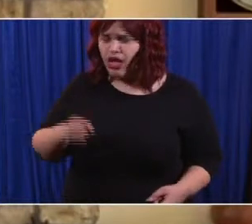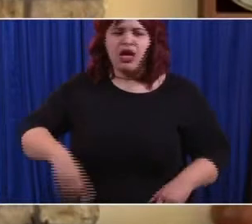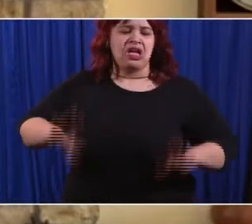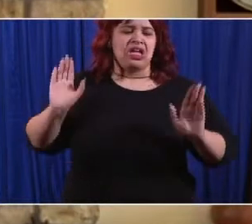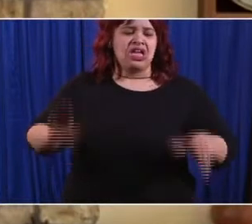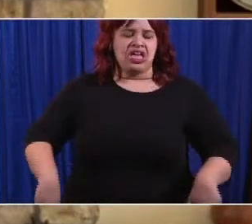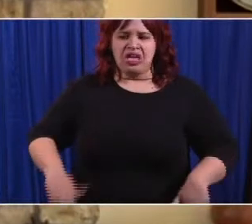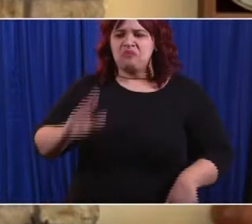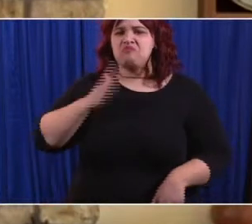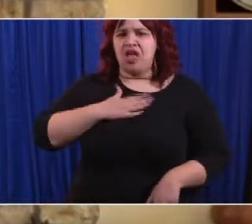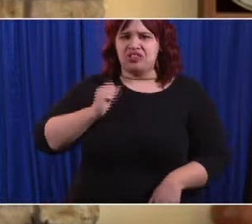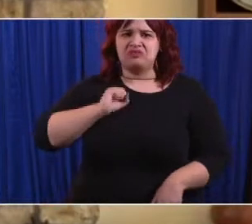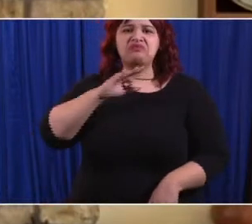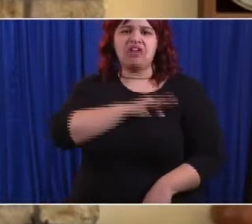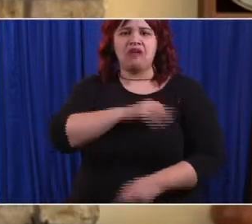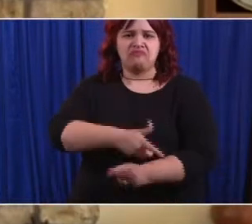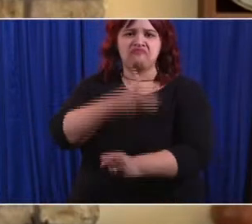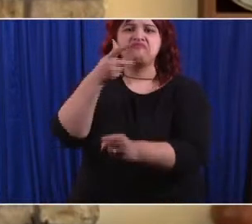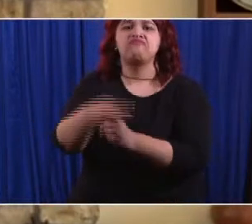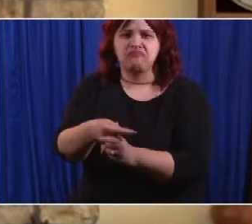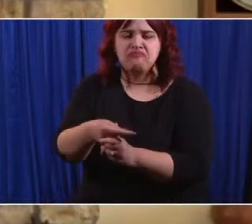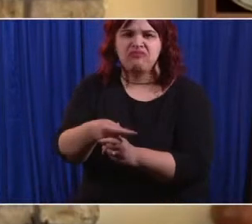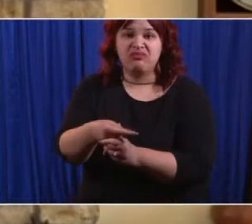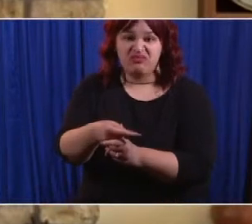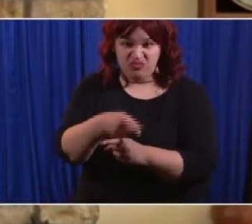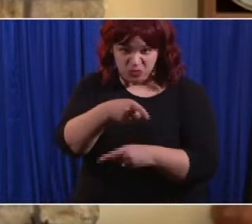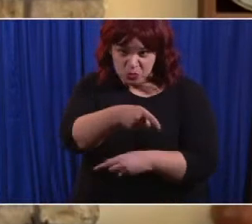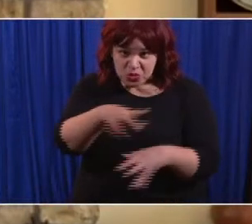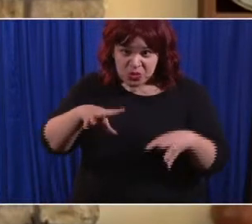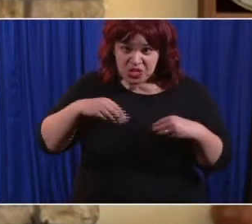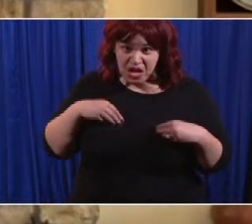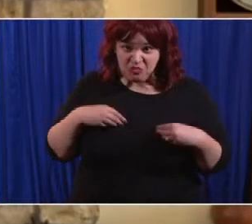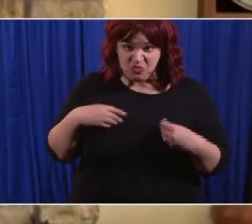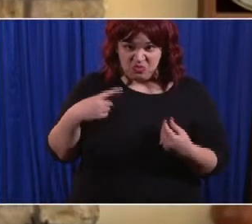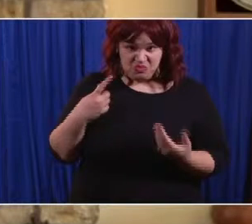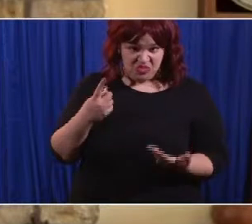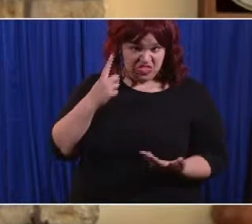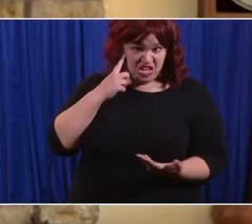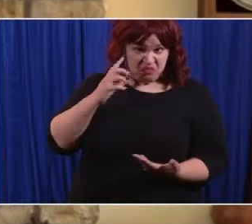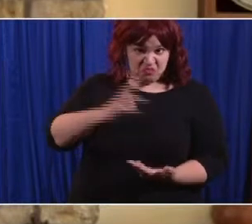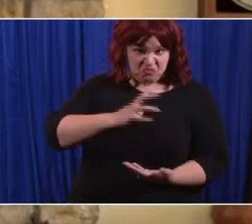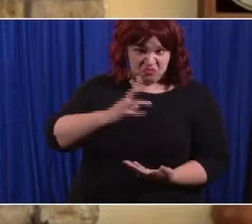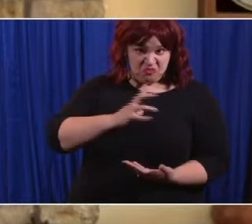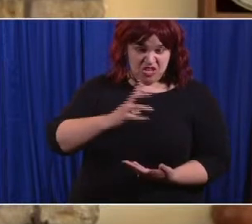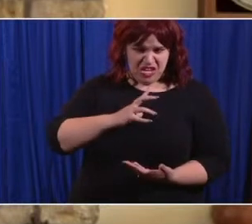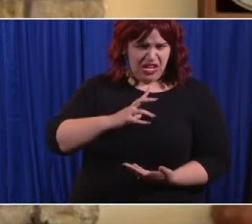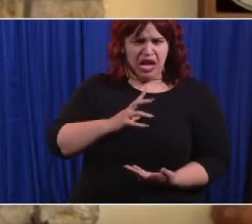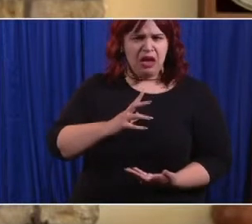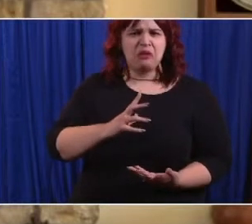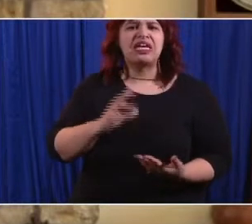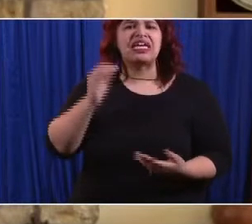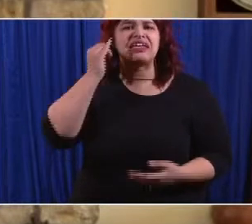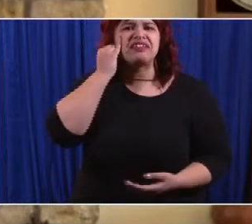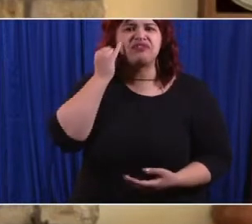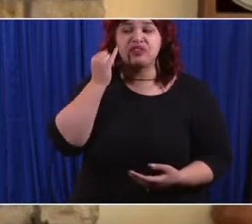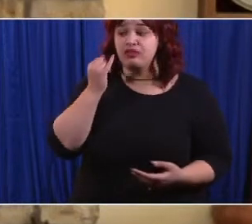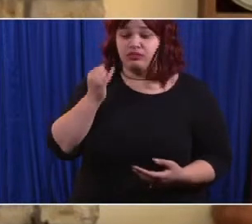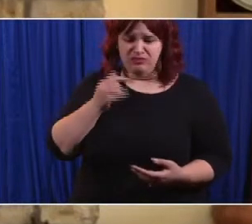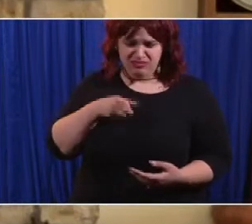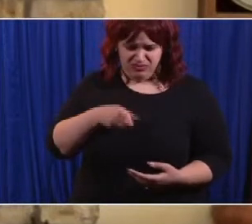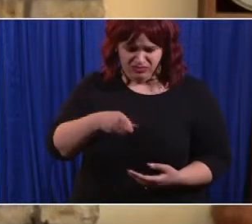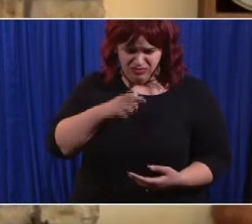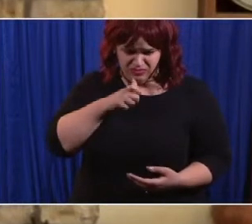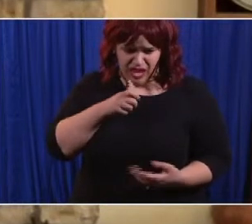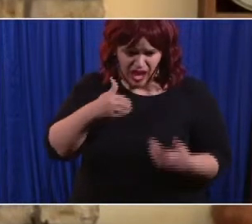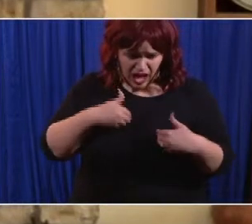with that? And how do you think these extra shots should be handled? Should there be a waiting list, an on-call list,